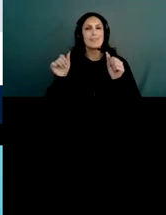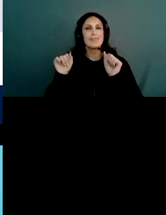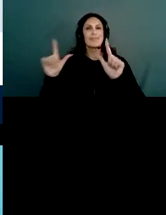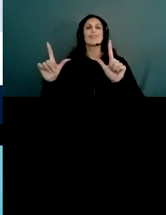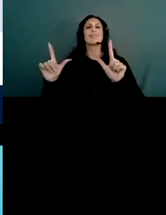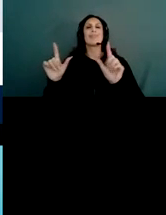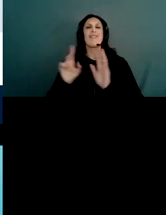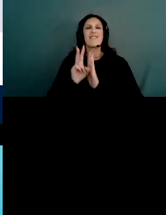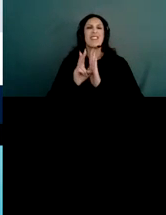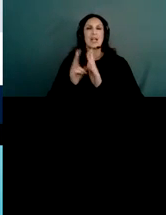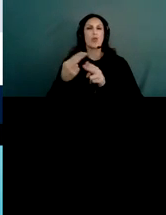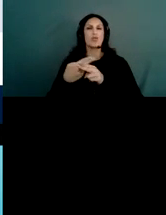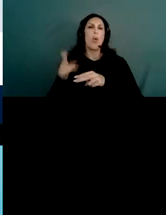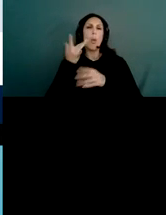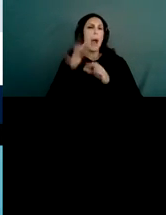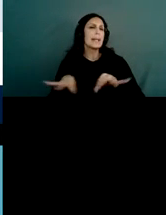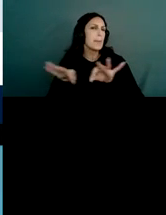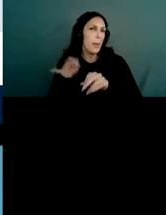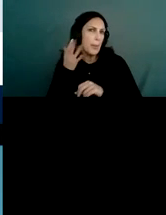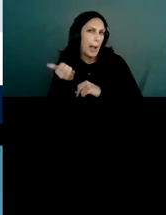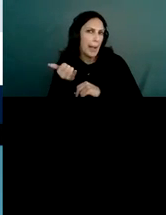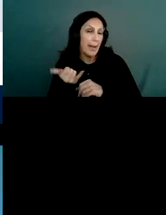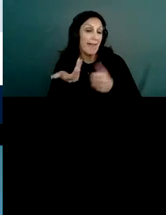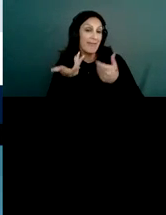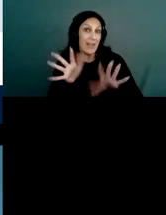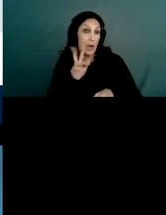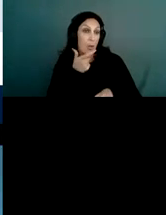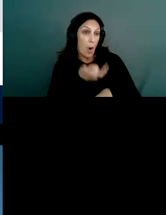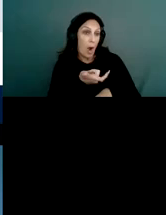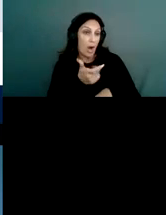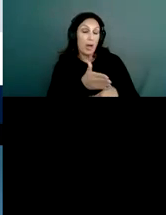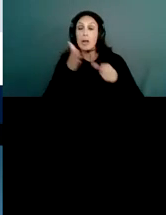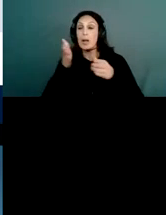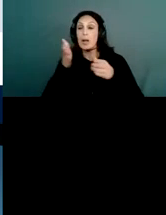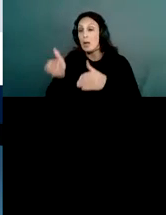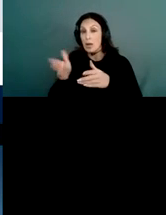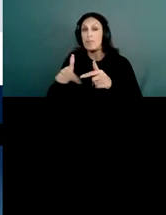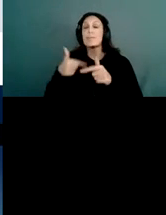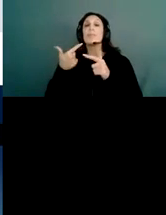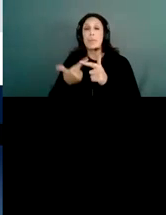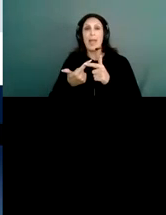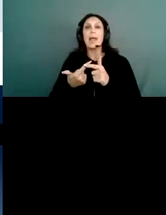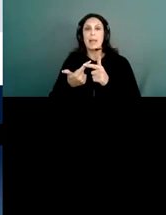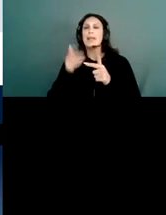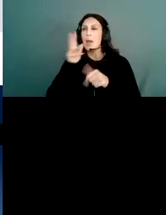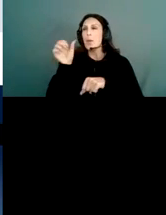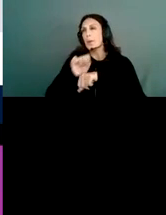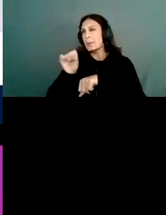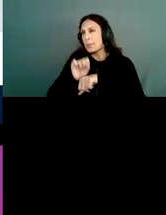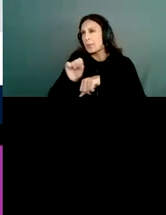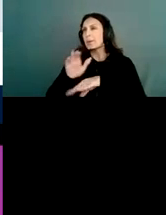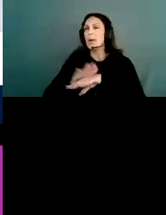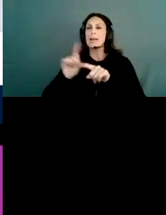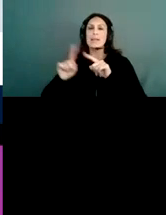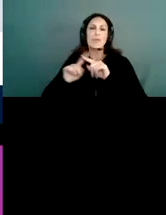important. As before, students work through all the activities to complete a level. In some activities, students